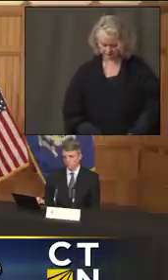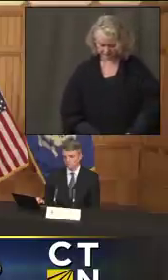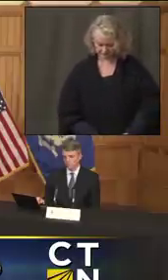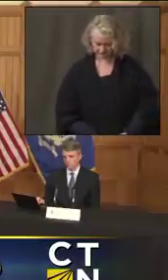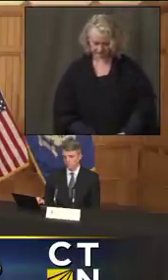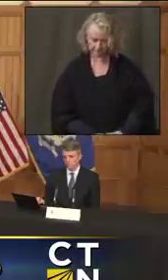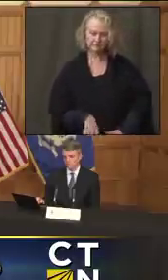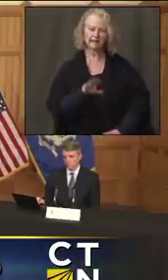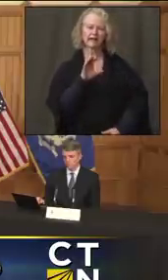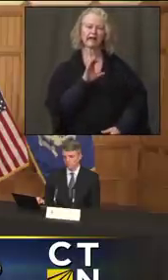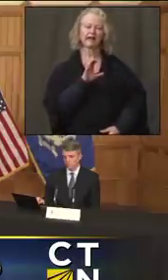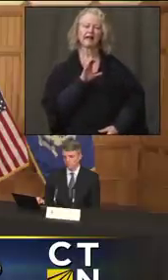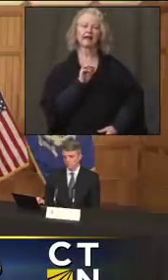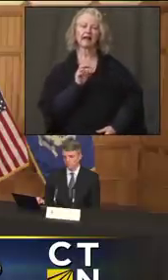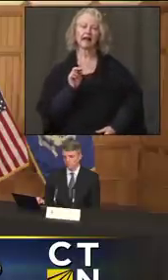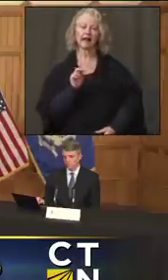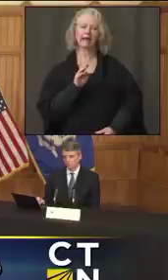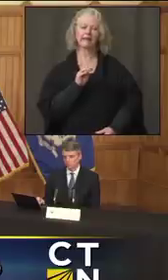Connecticut Mirror.